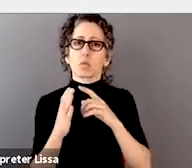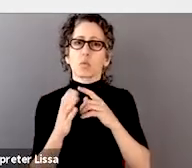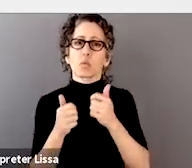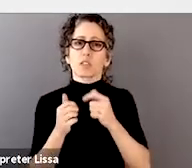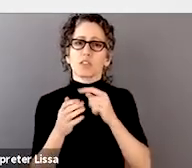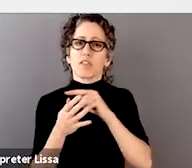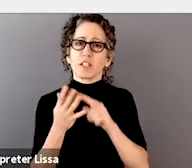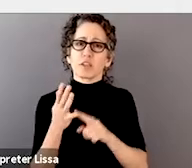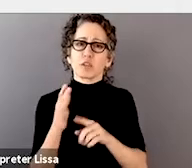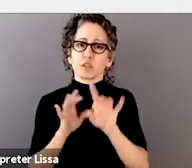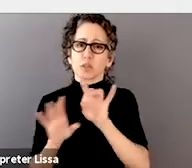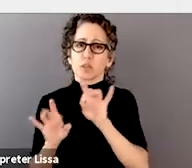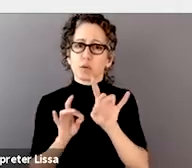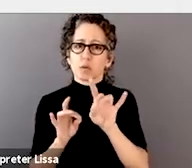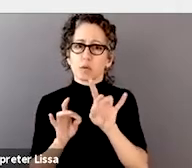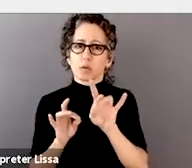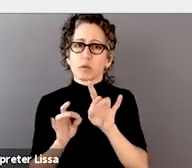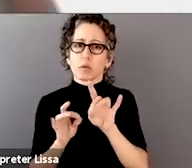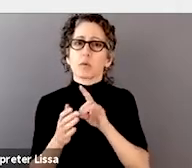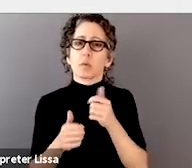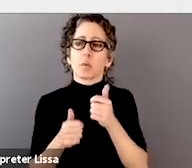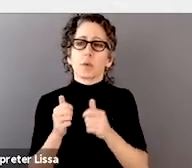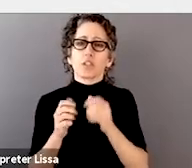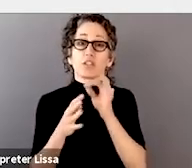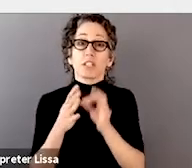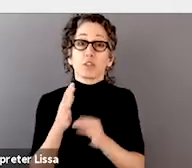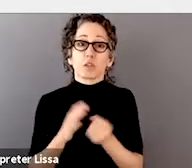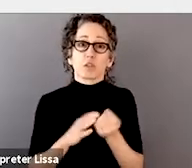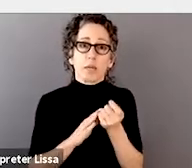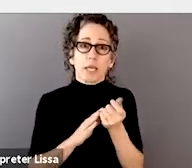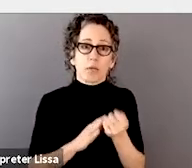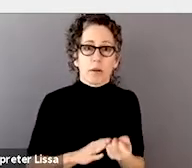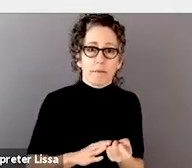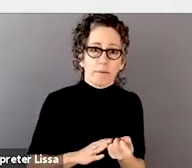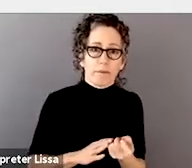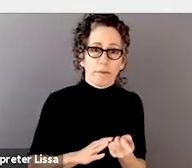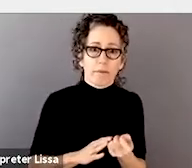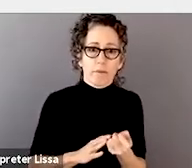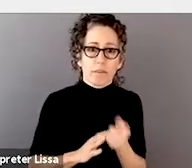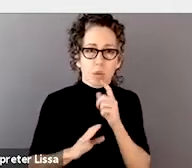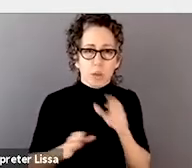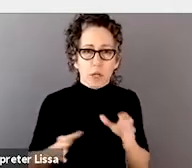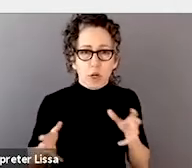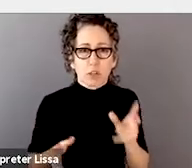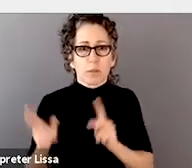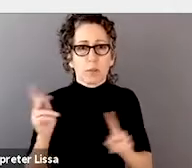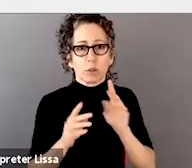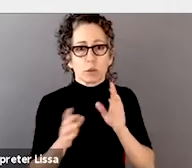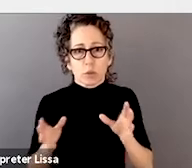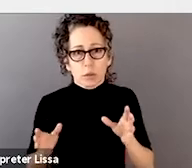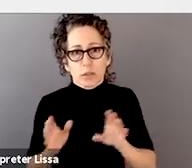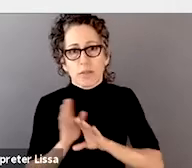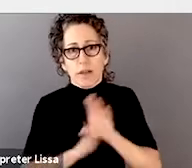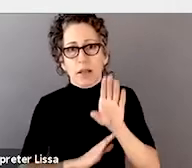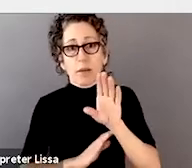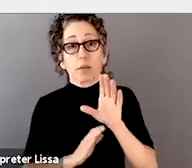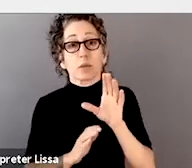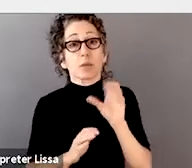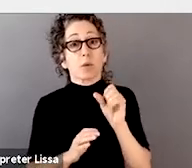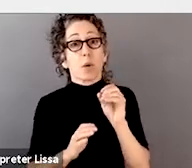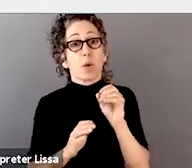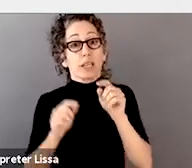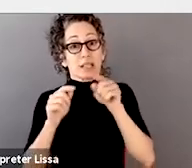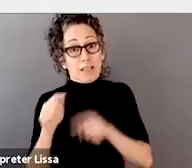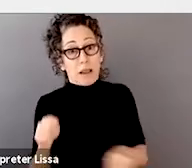are we letting go of? And how is that? So sort of bringing that into our consciousness as we develop, and so that the entire cycle, right, from when you pick